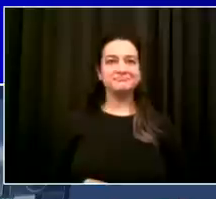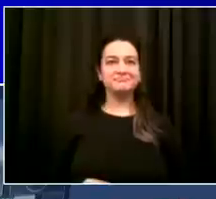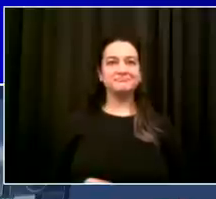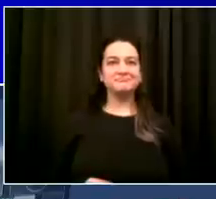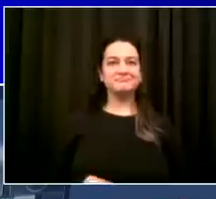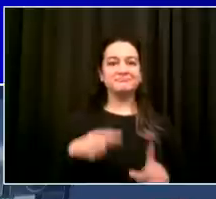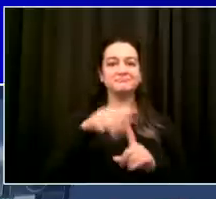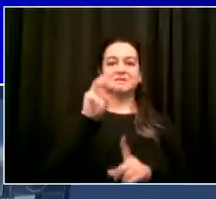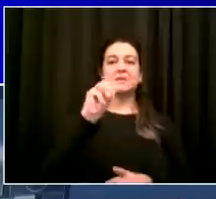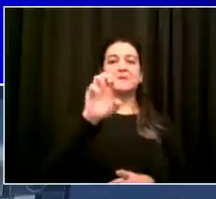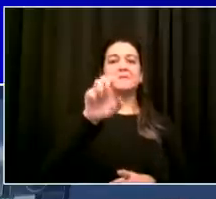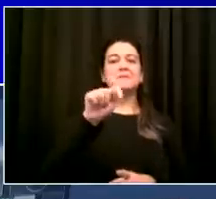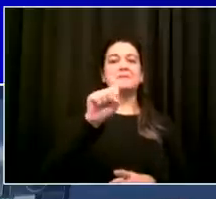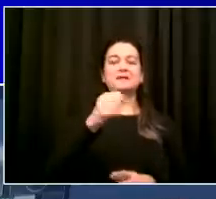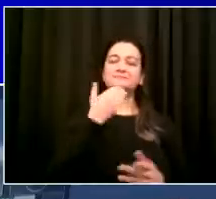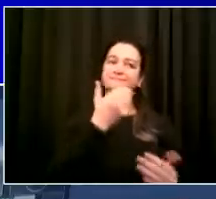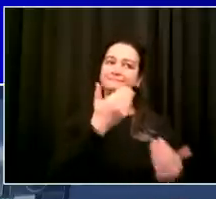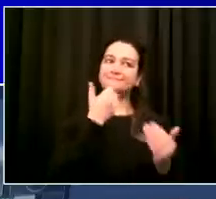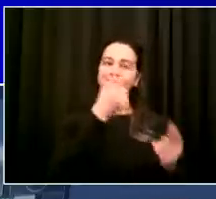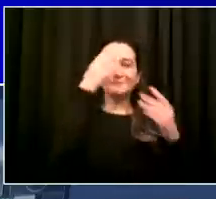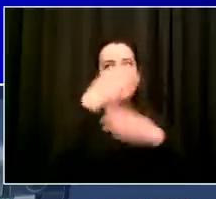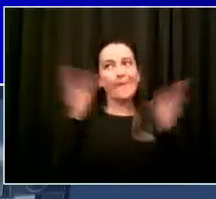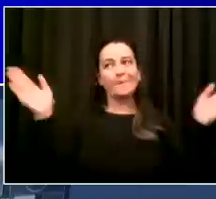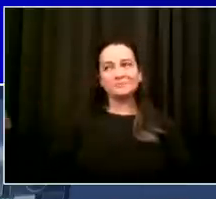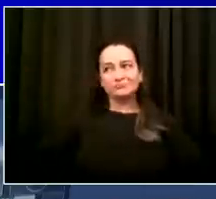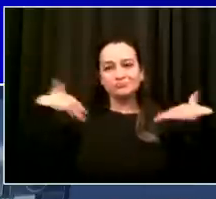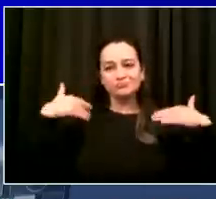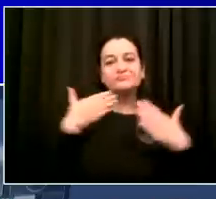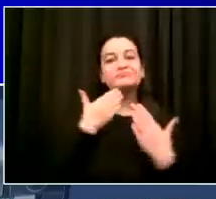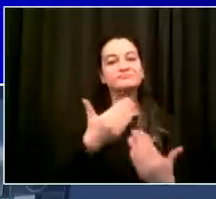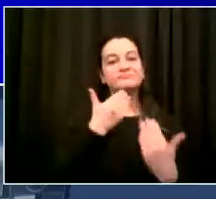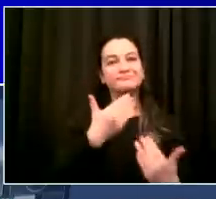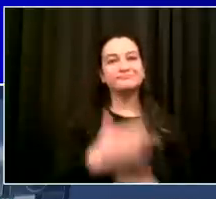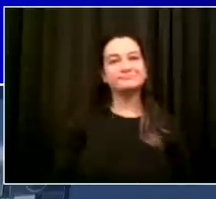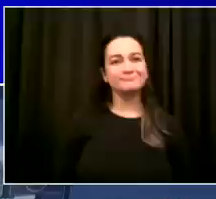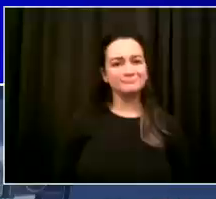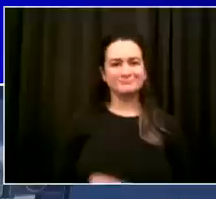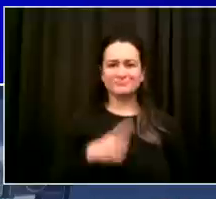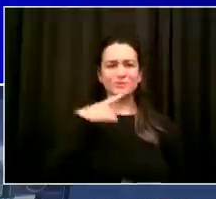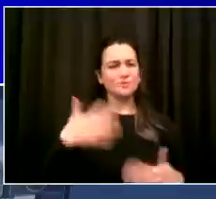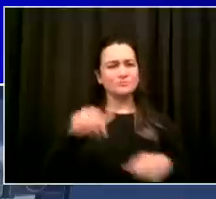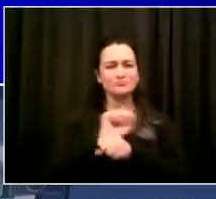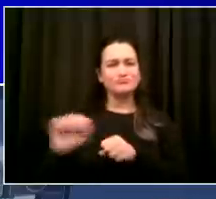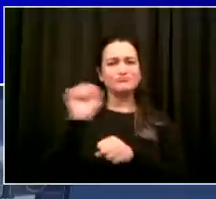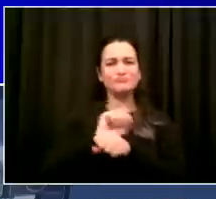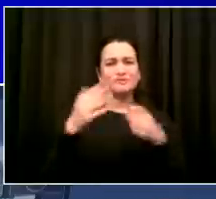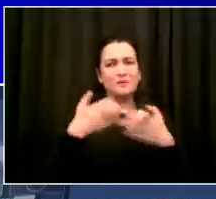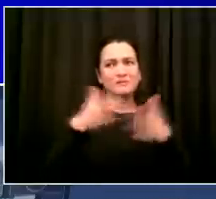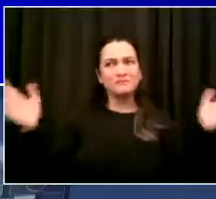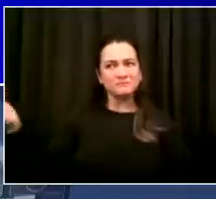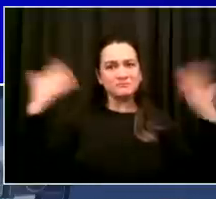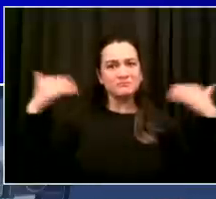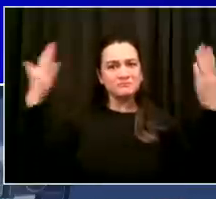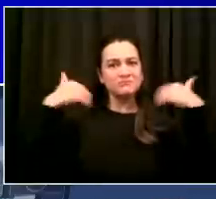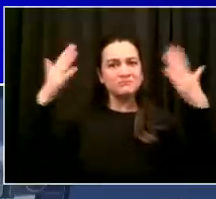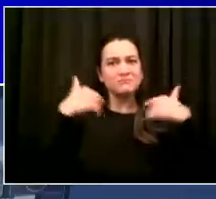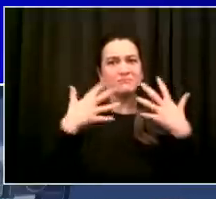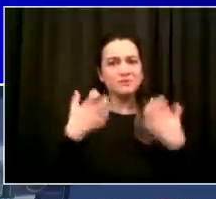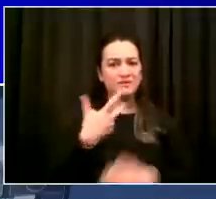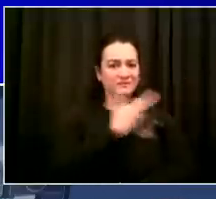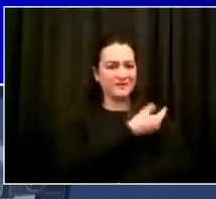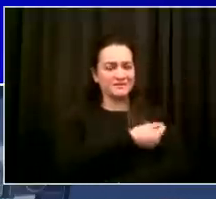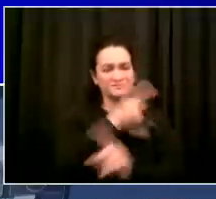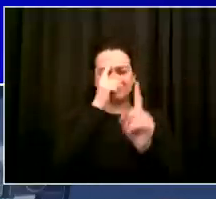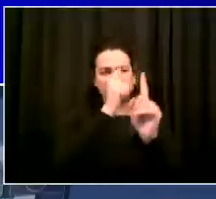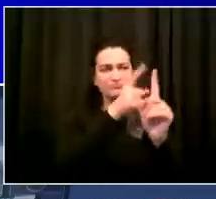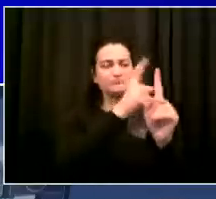part of solving this problem and helping the Queens community and helping all of New York City. So this site will be run by our city